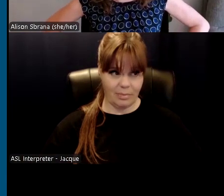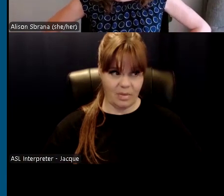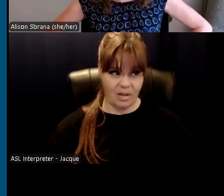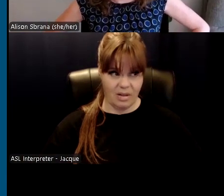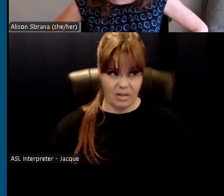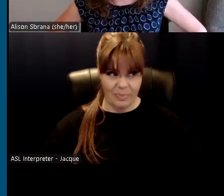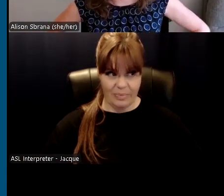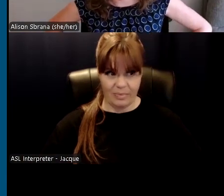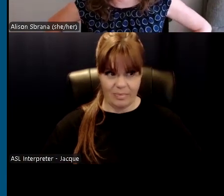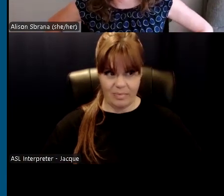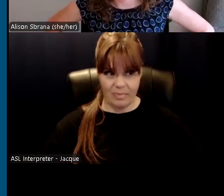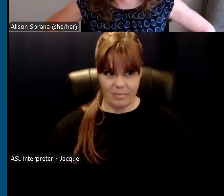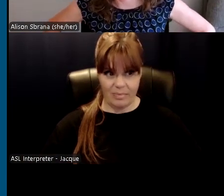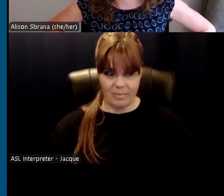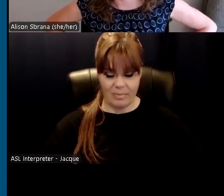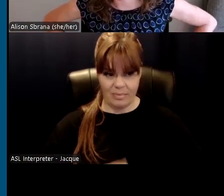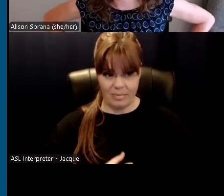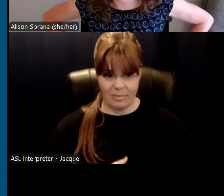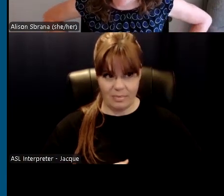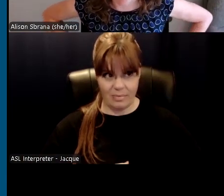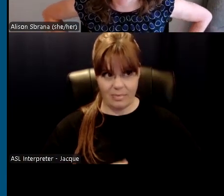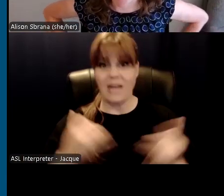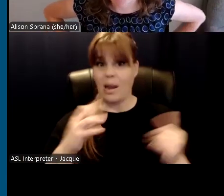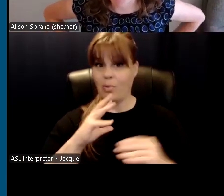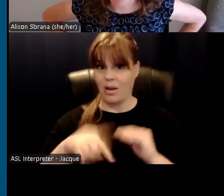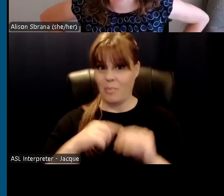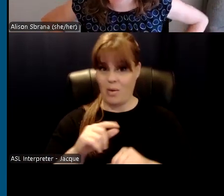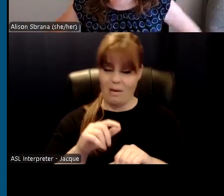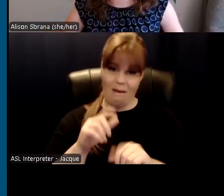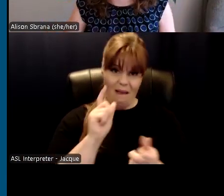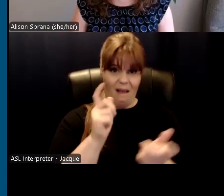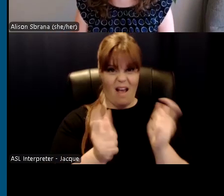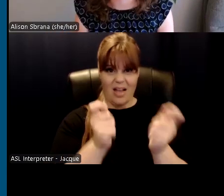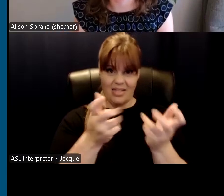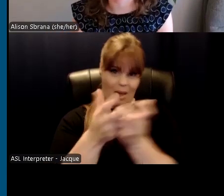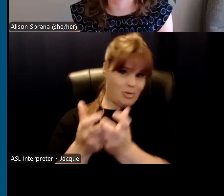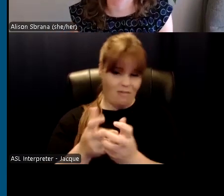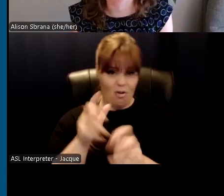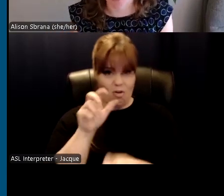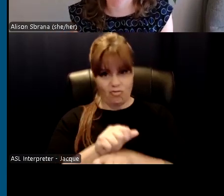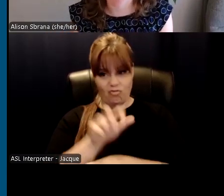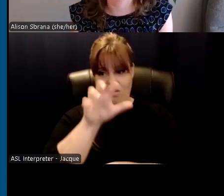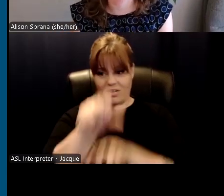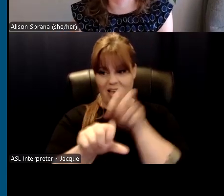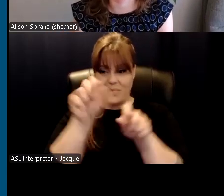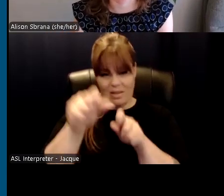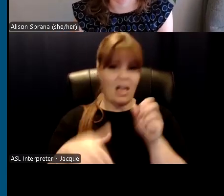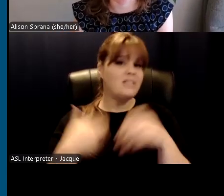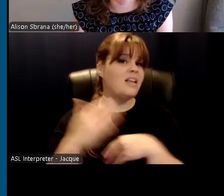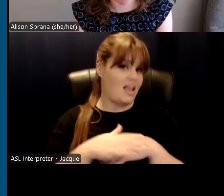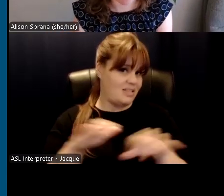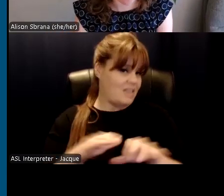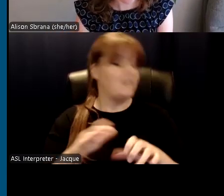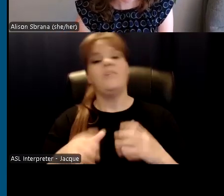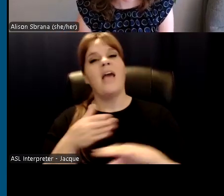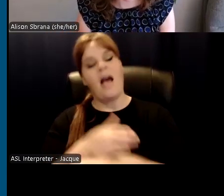So now we're going to talk about adaptive rock climbing, which was the next activity I went to after adaptive